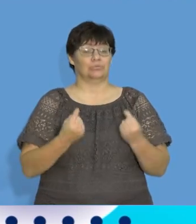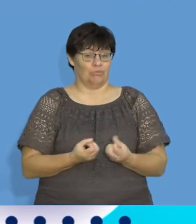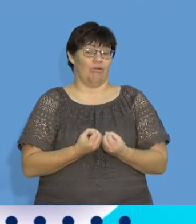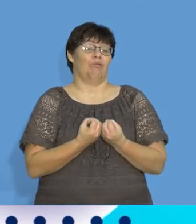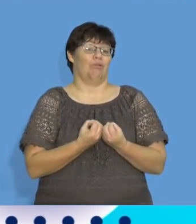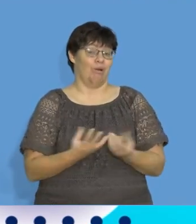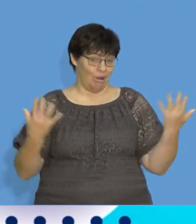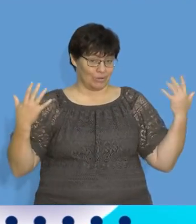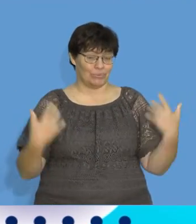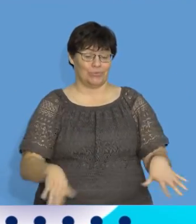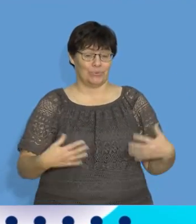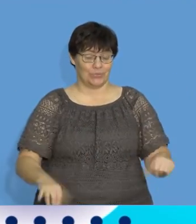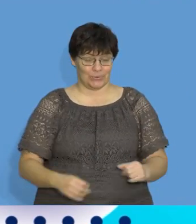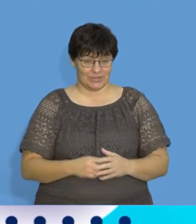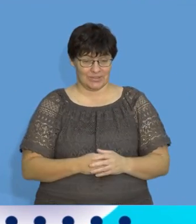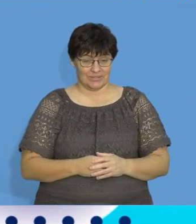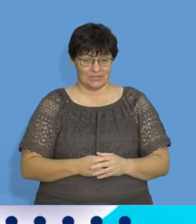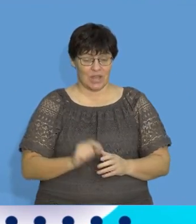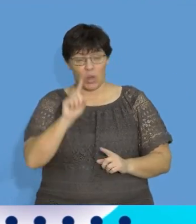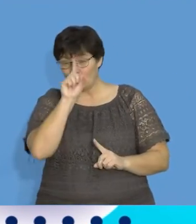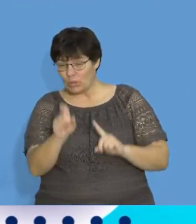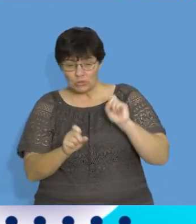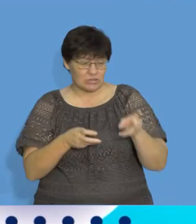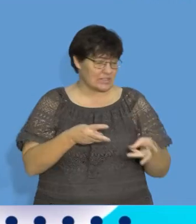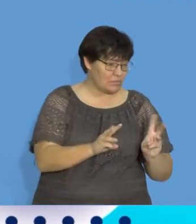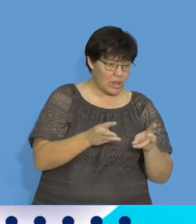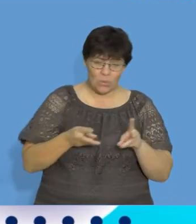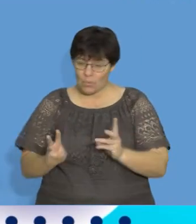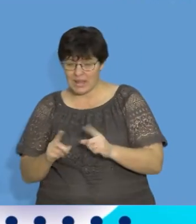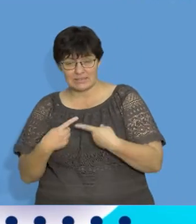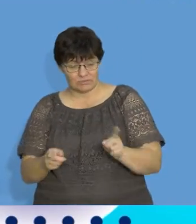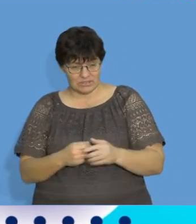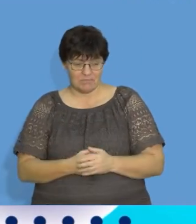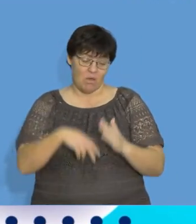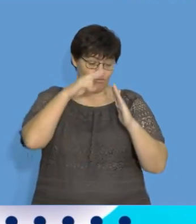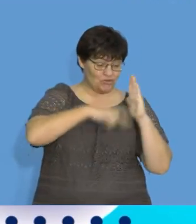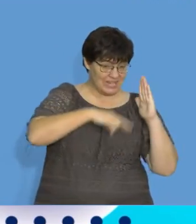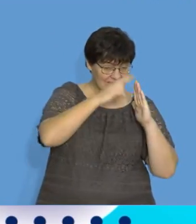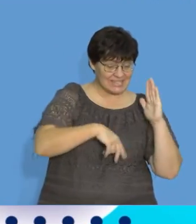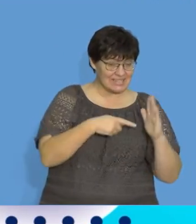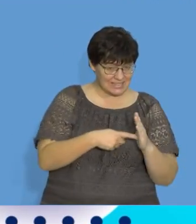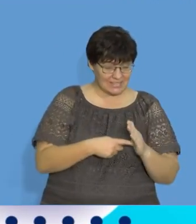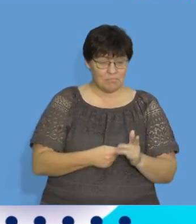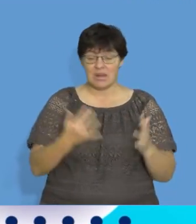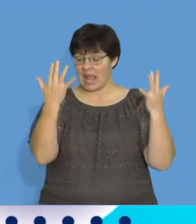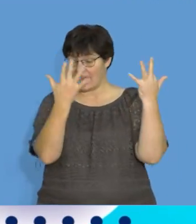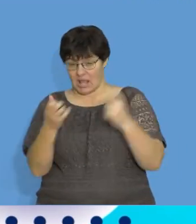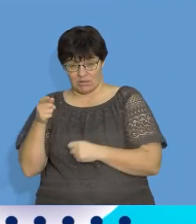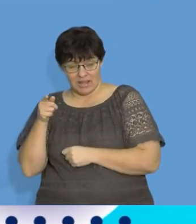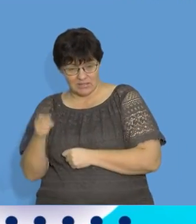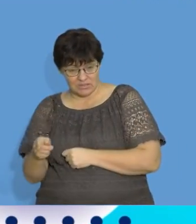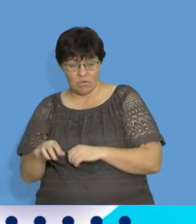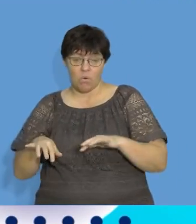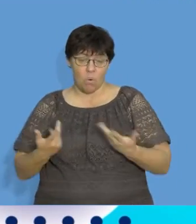today. Done different ways of us asking the questions. It's about reading, so remembering whether you need to do a